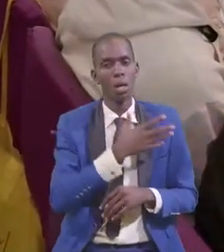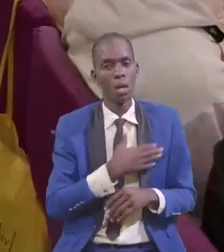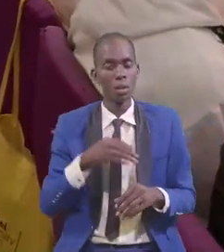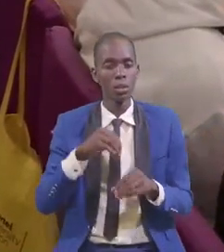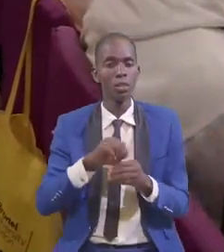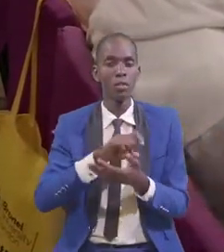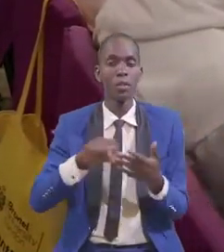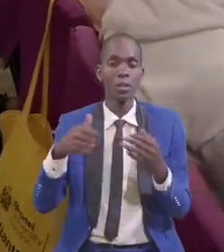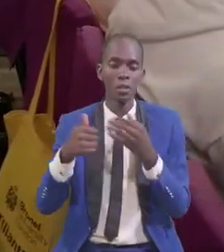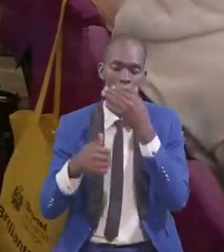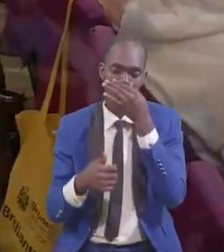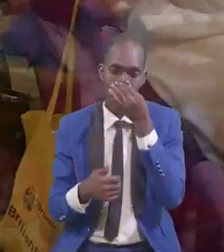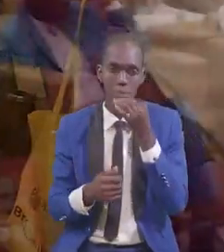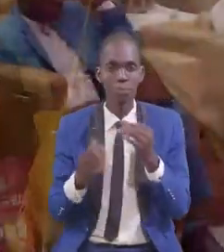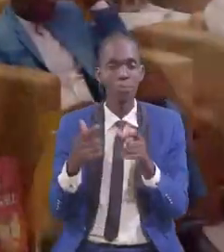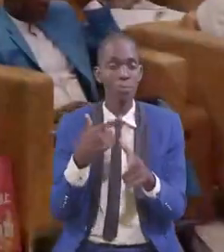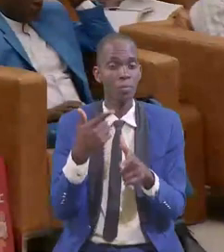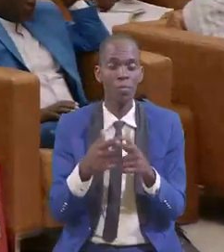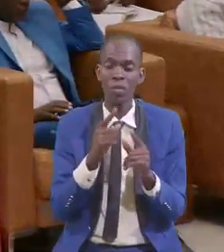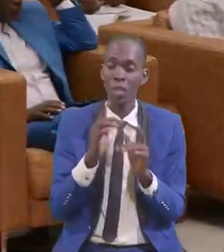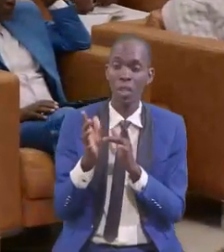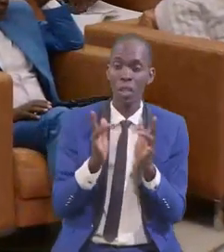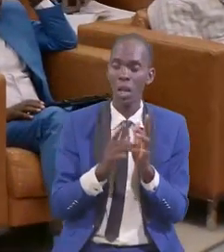In verse 10, then said Jesus unto him,